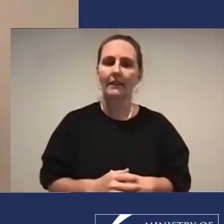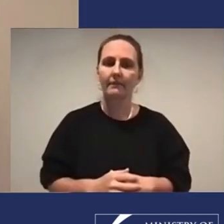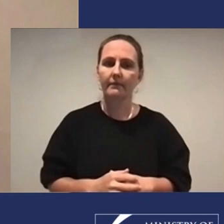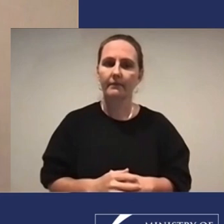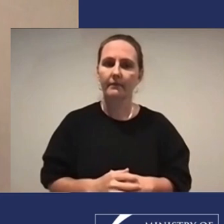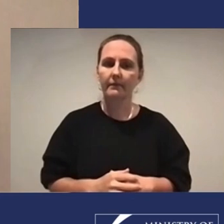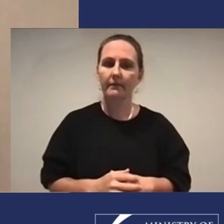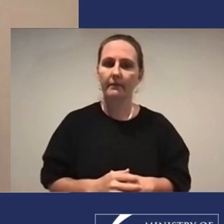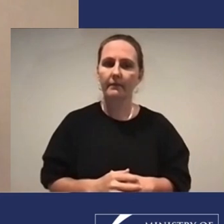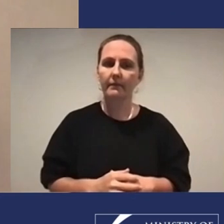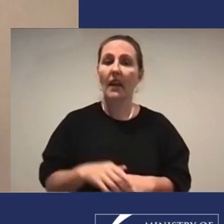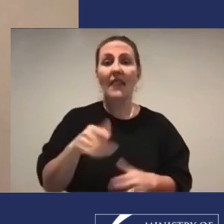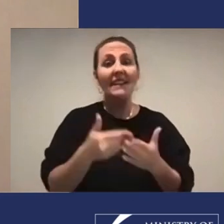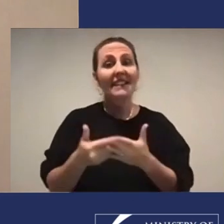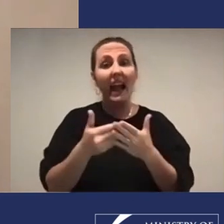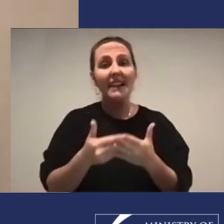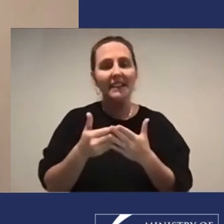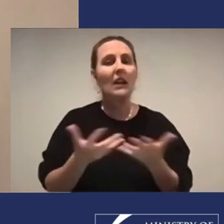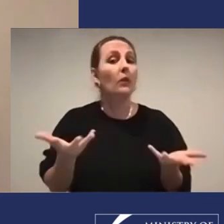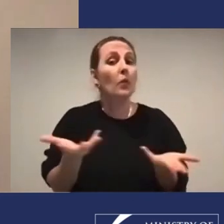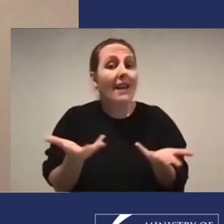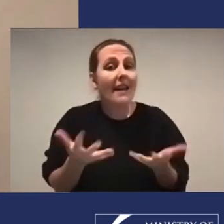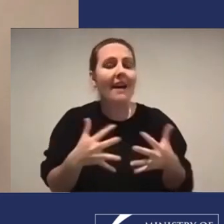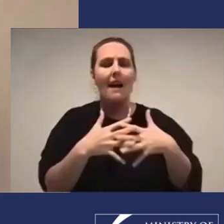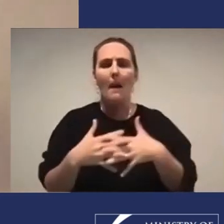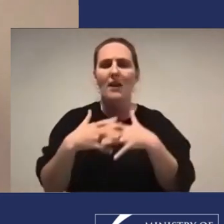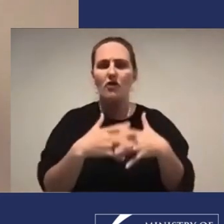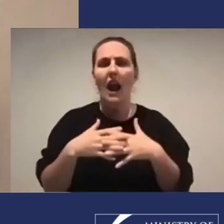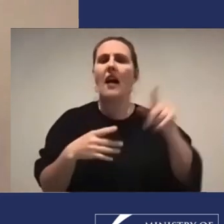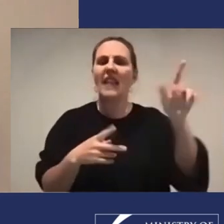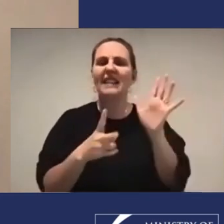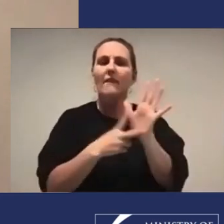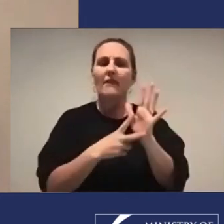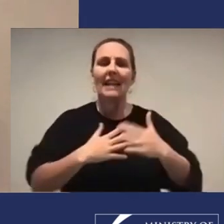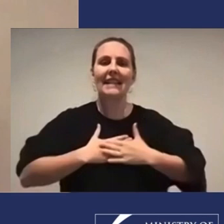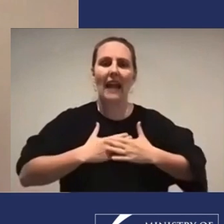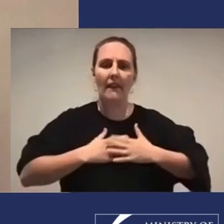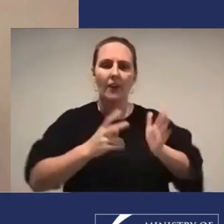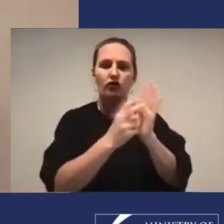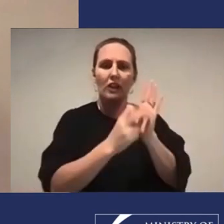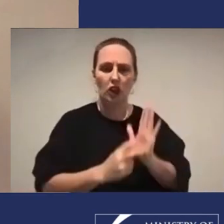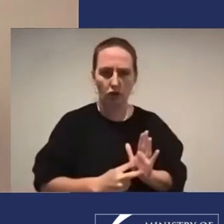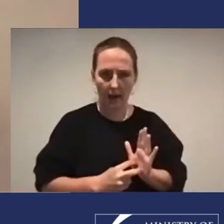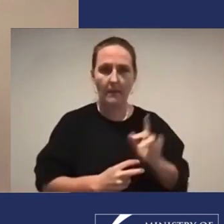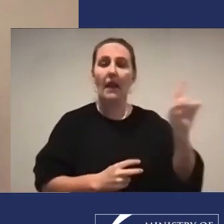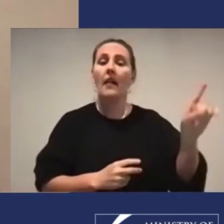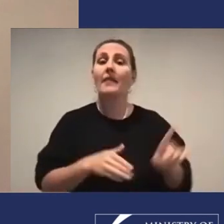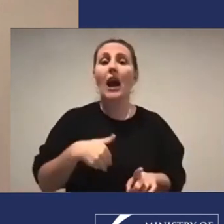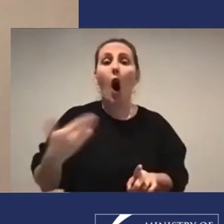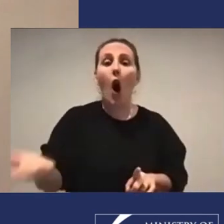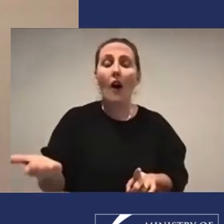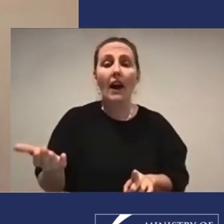out of the United States. It's the V-Safe registry. And basically every time they offered somebody a vaccine, they asked if they were pregnant, and